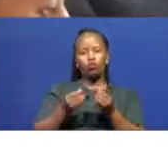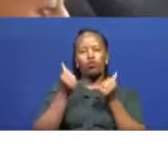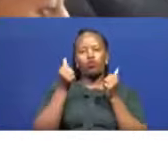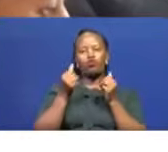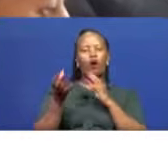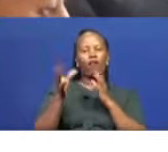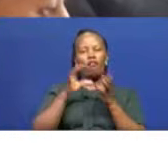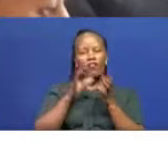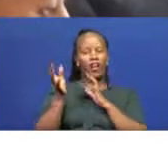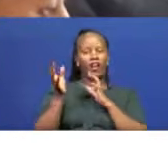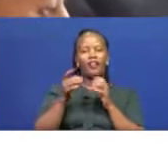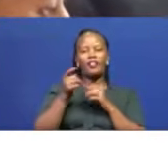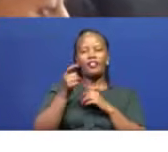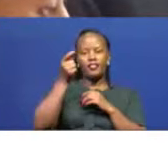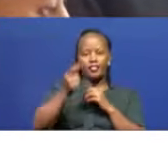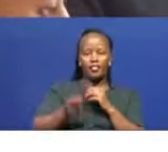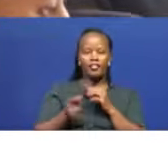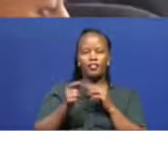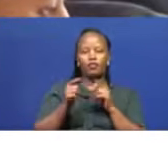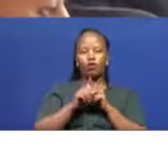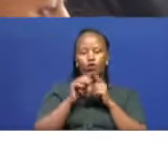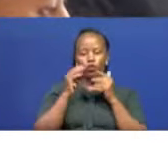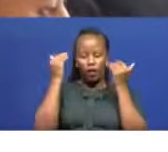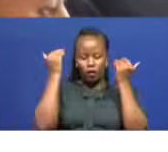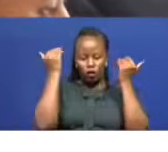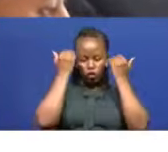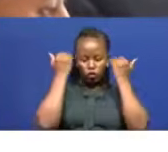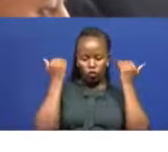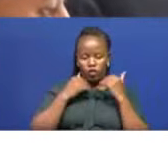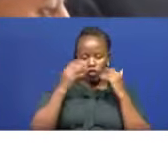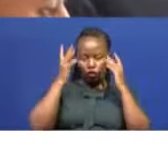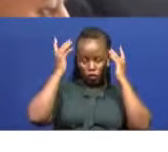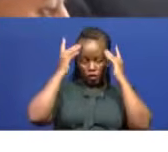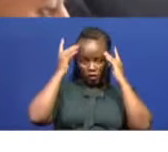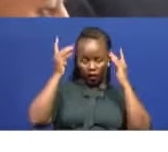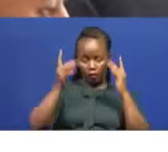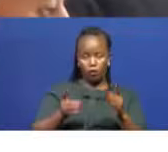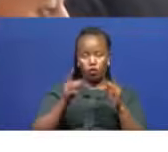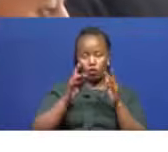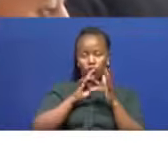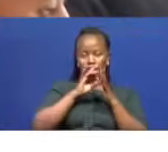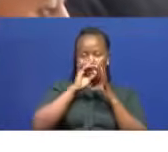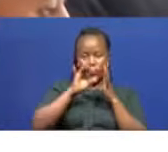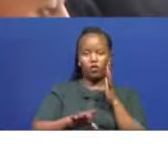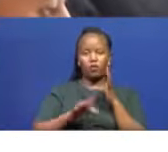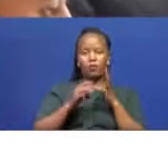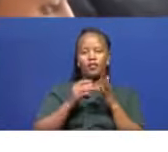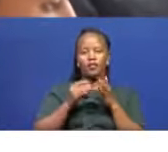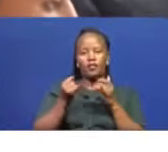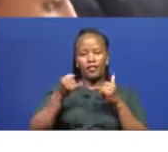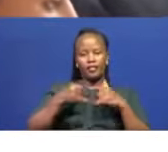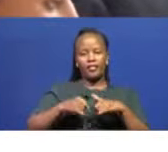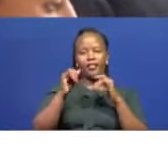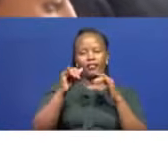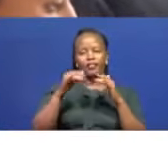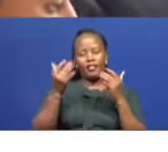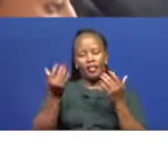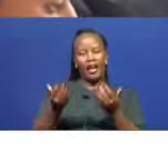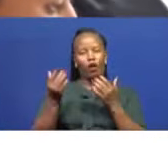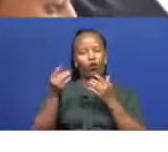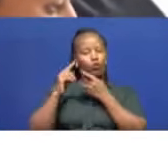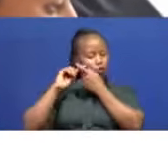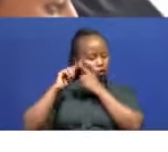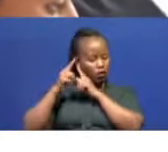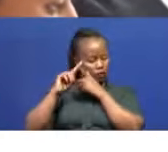just, impartial, and judicious determination of the impeachment trial as contemplated under